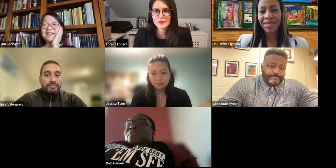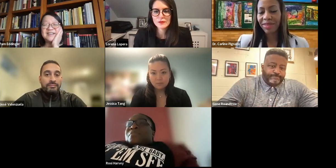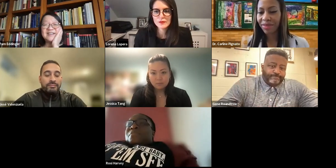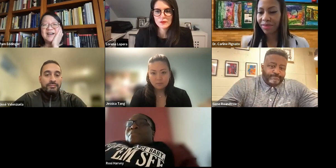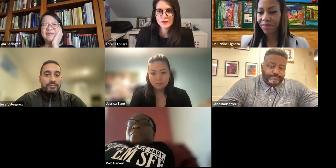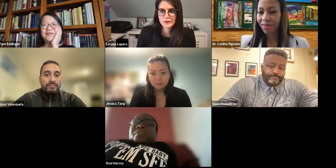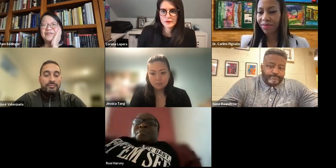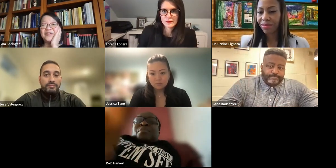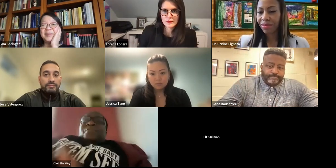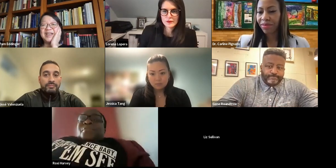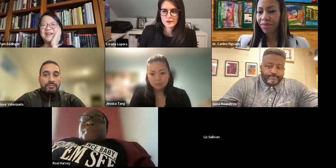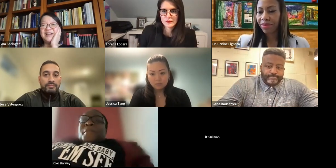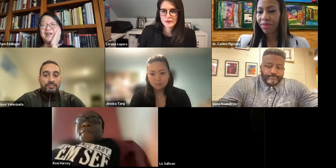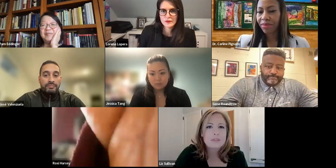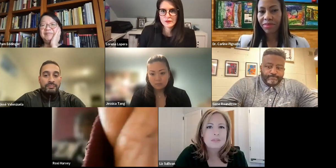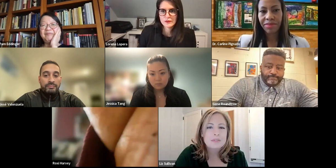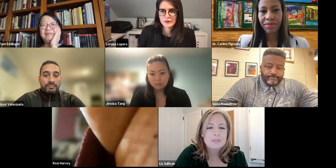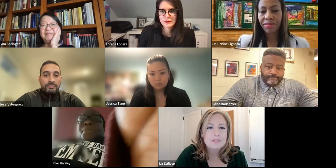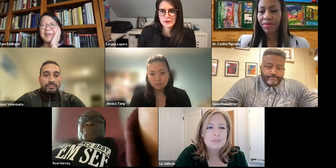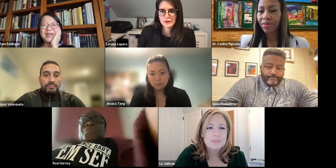I connect for a minute?